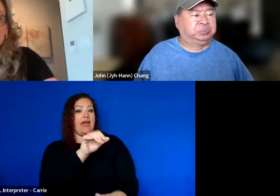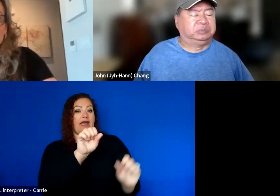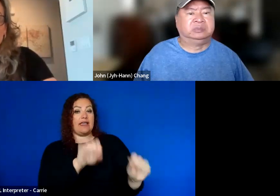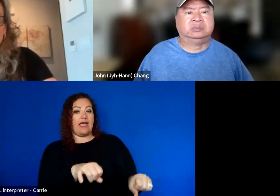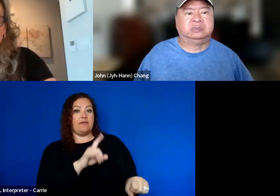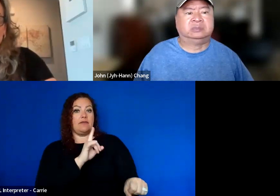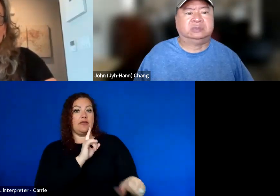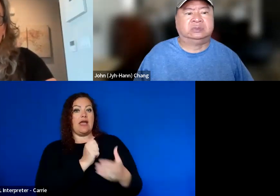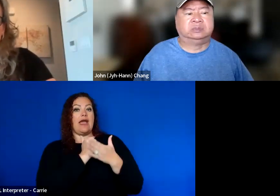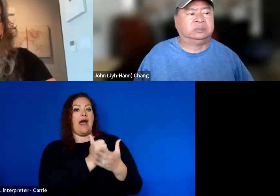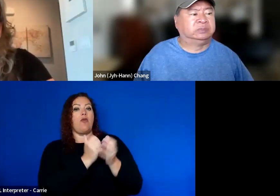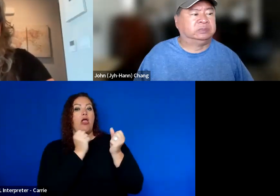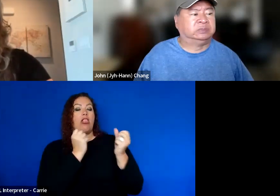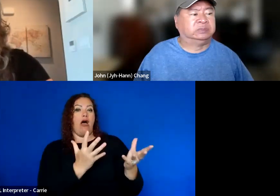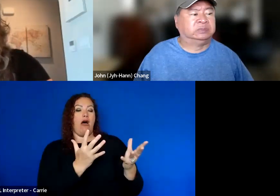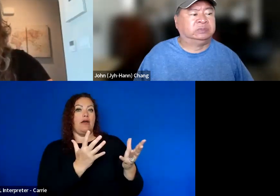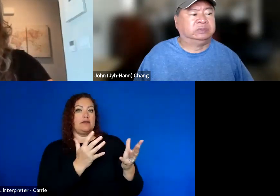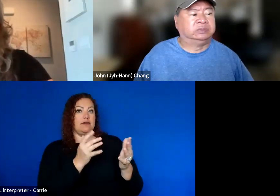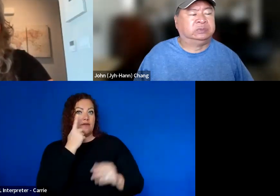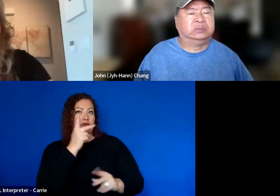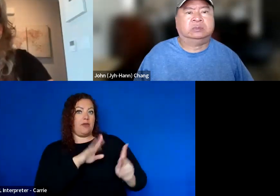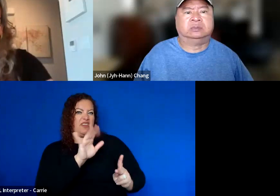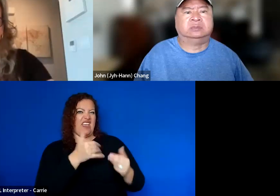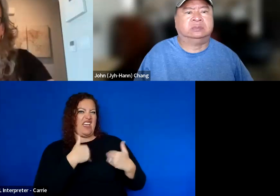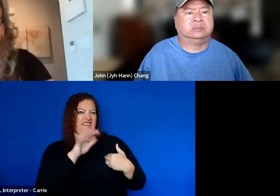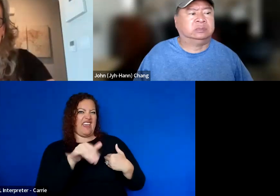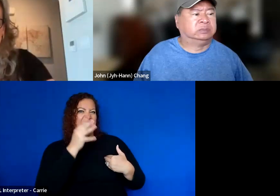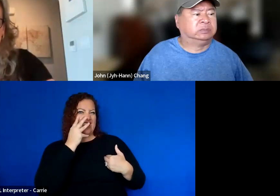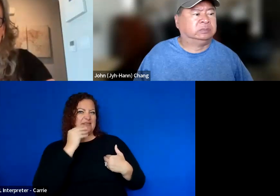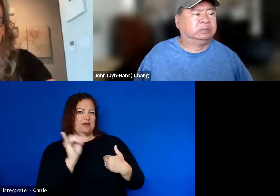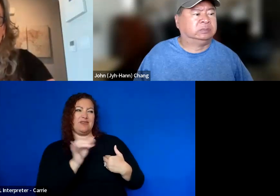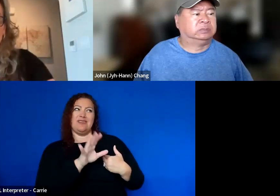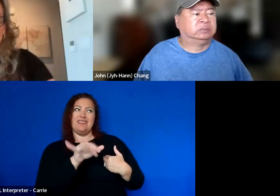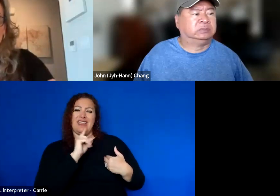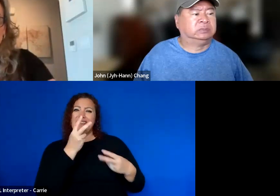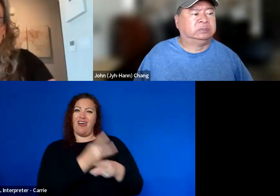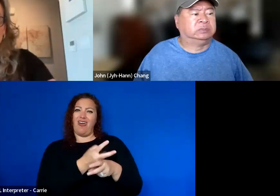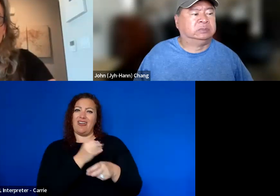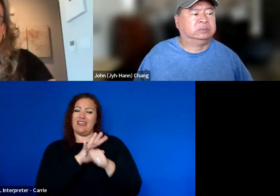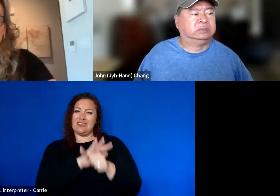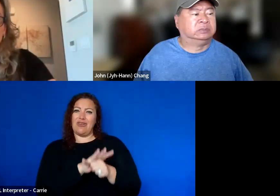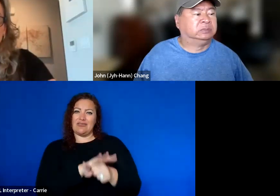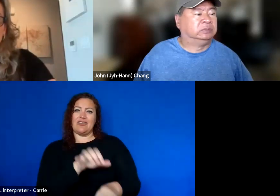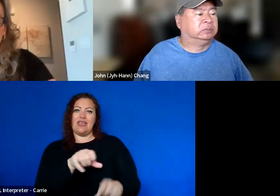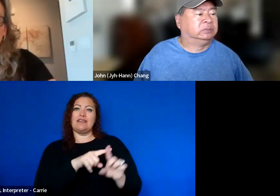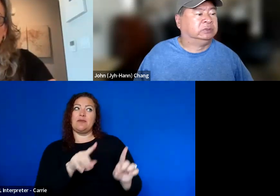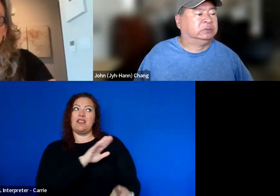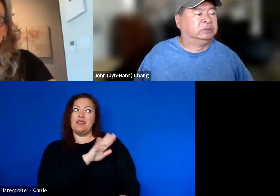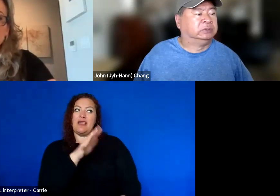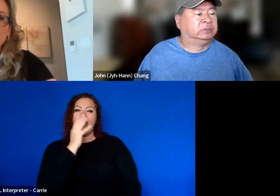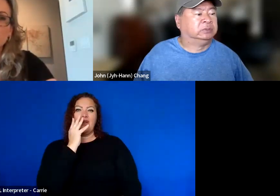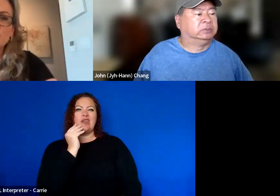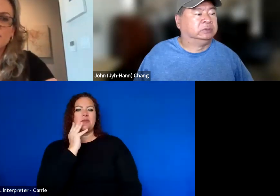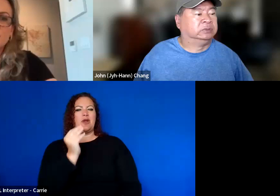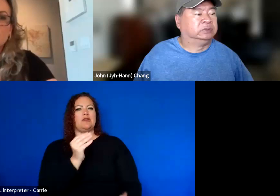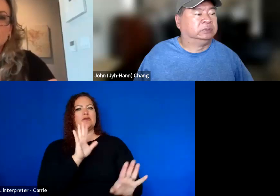really helpful to people who are in that position as well, because it is hard and it is stressful. But to have their experience normalized